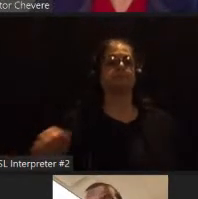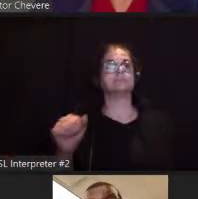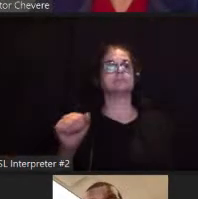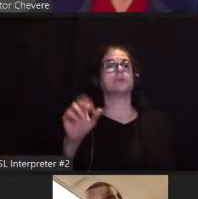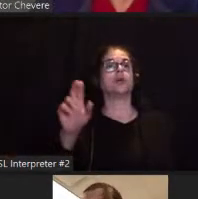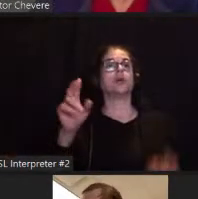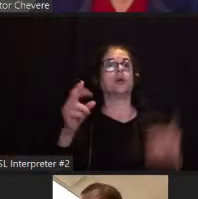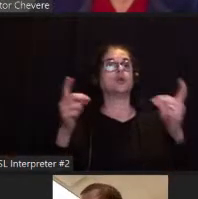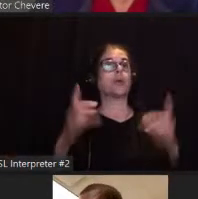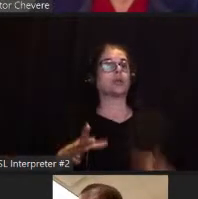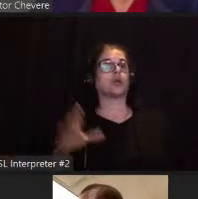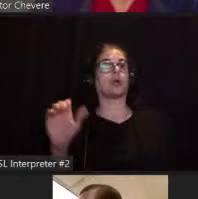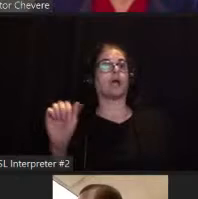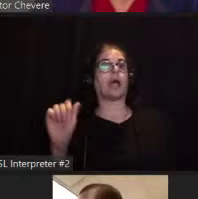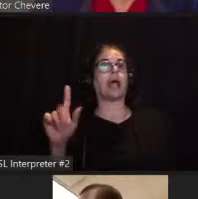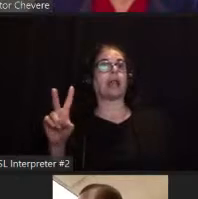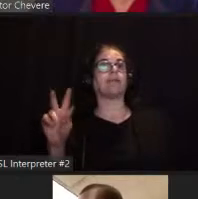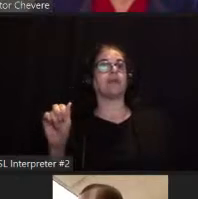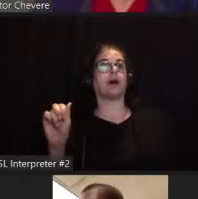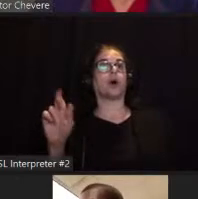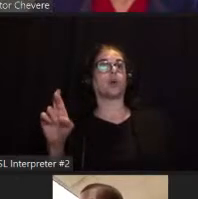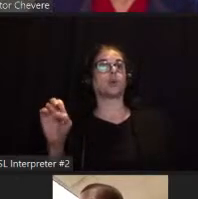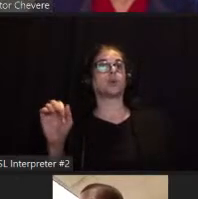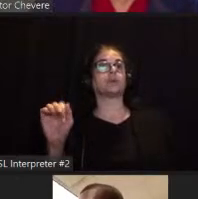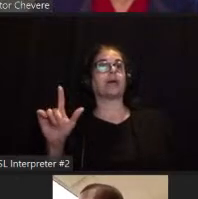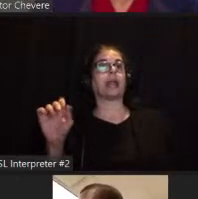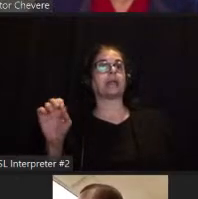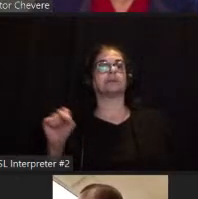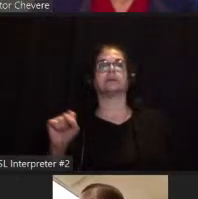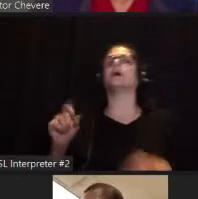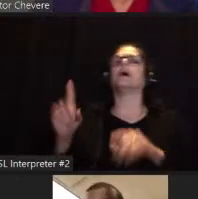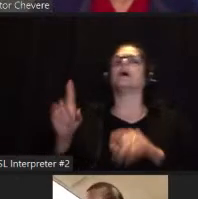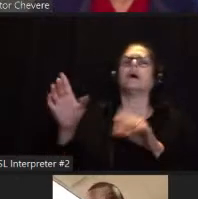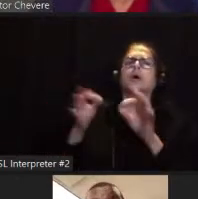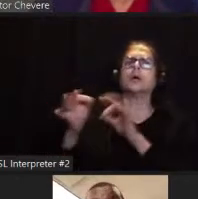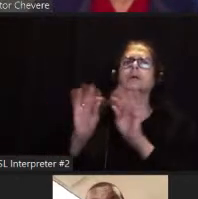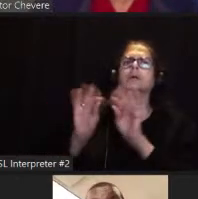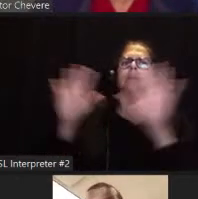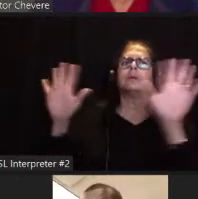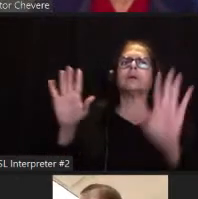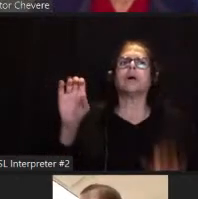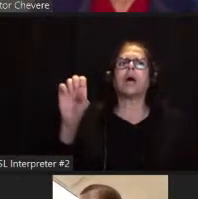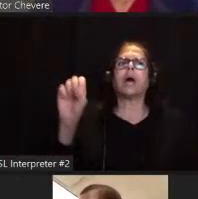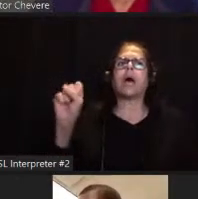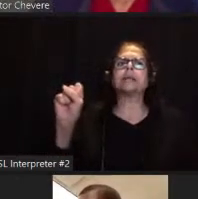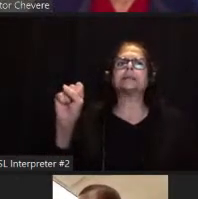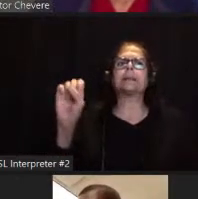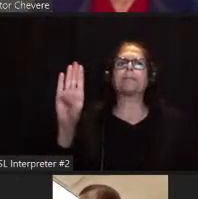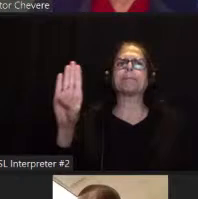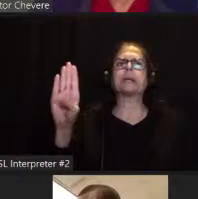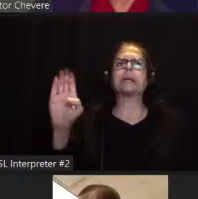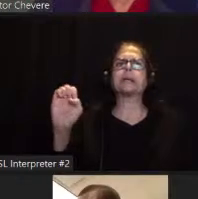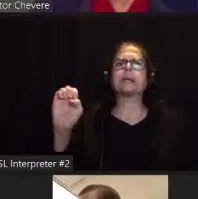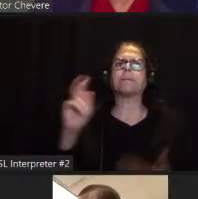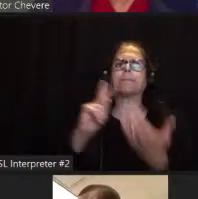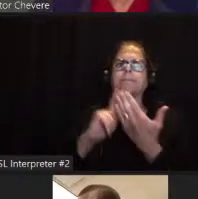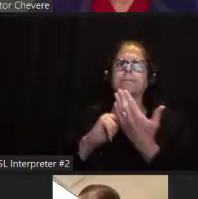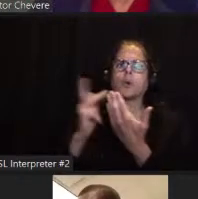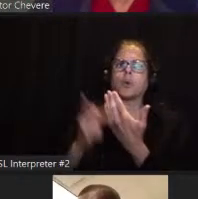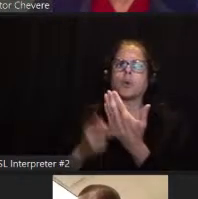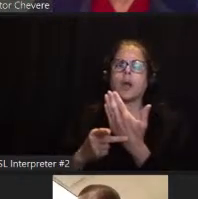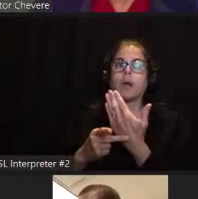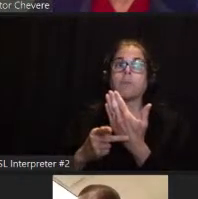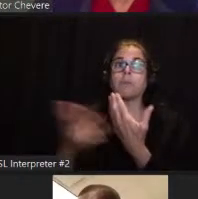Alvarez-Ales. No, I guess just a clarification. So the SBE program, it's